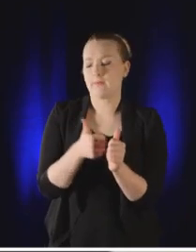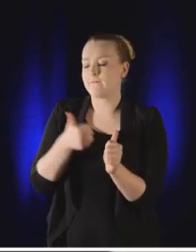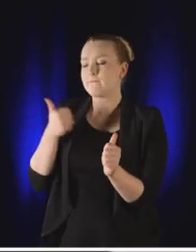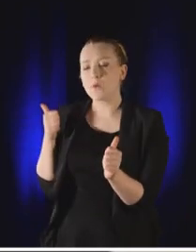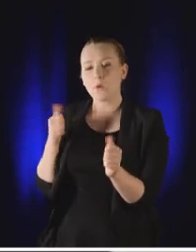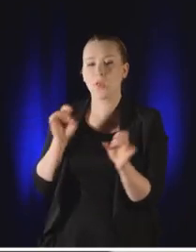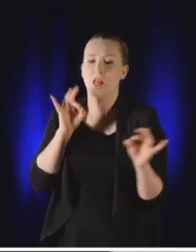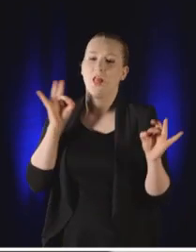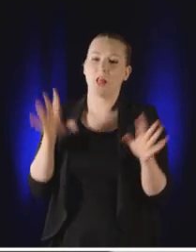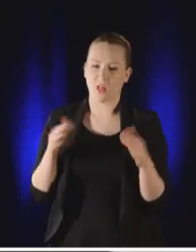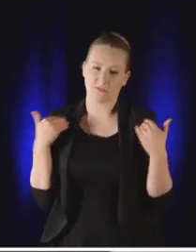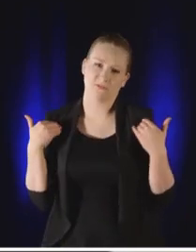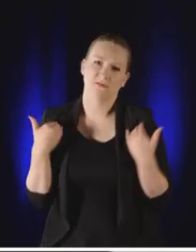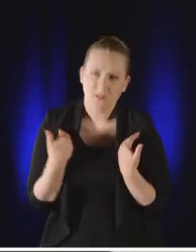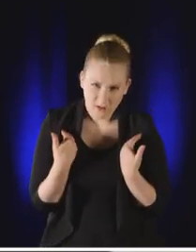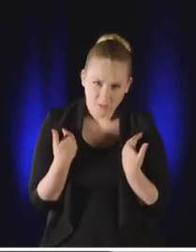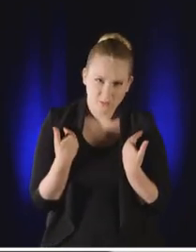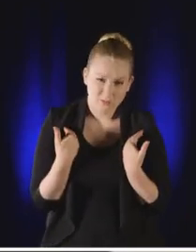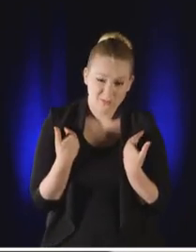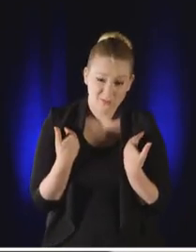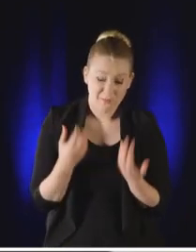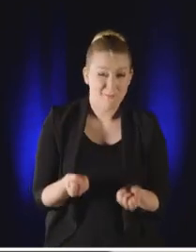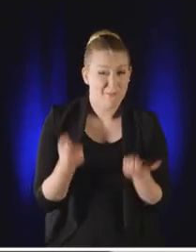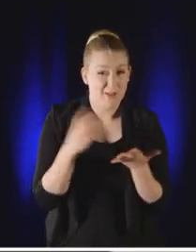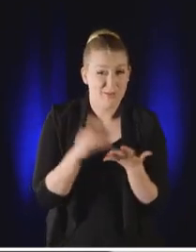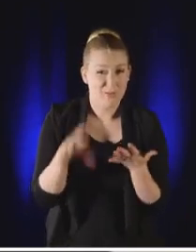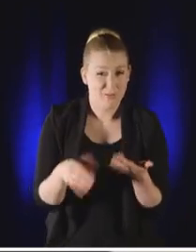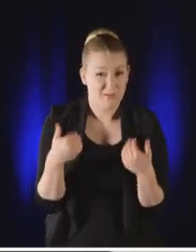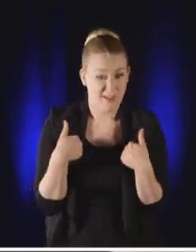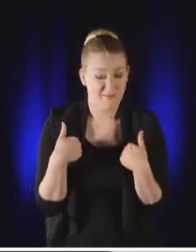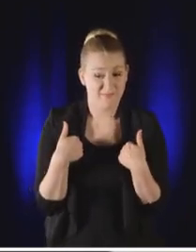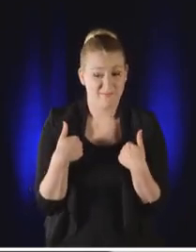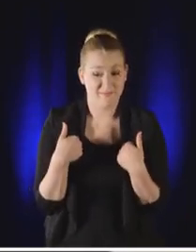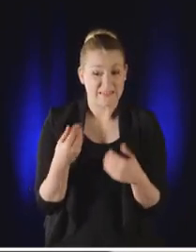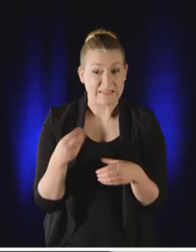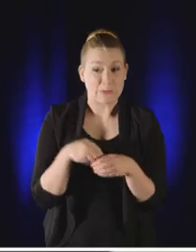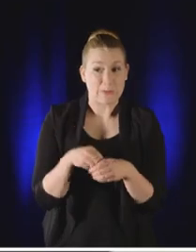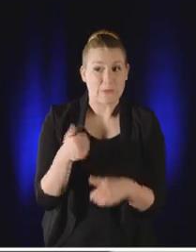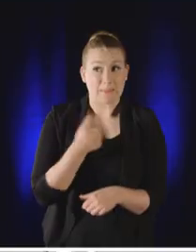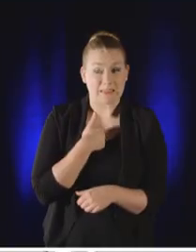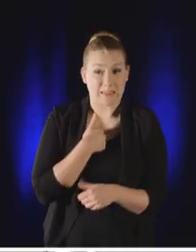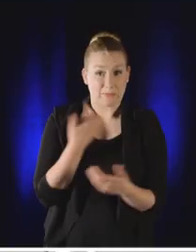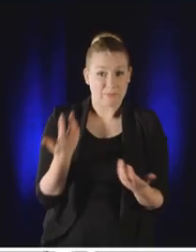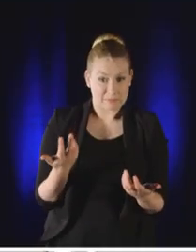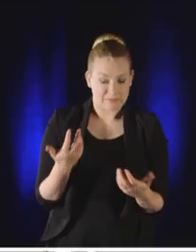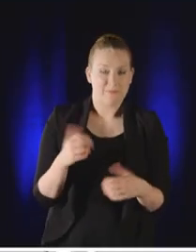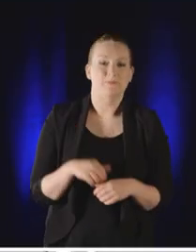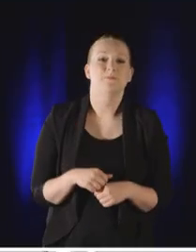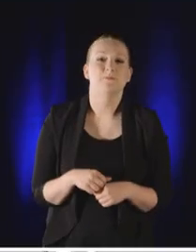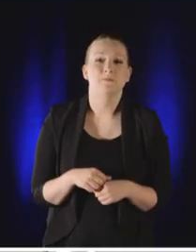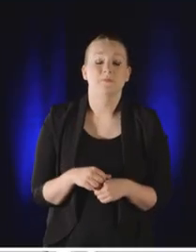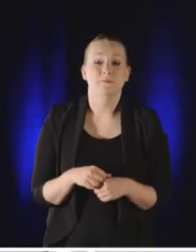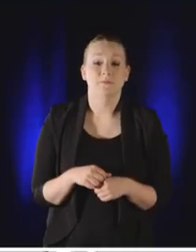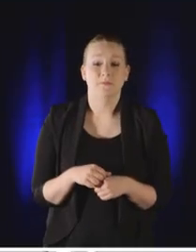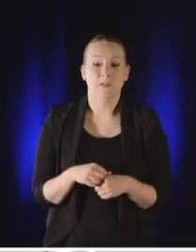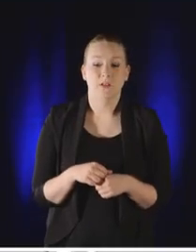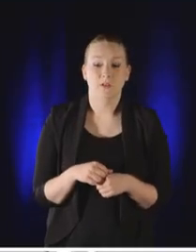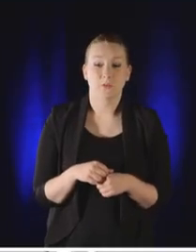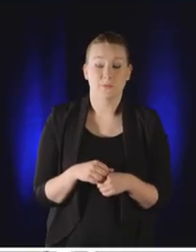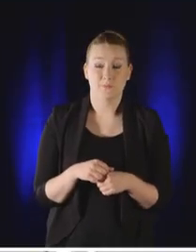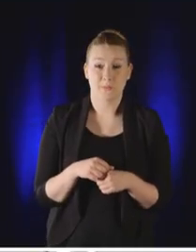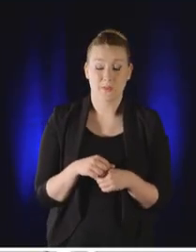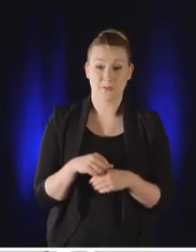terrible slouch that so many students have in school, including me, and I decided to use this device, a pushpin system